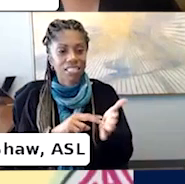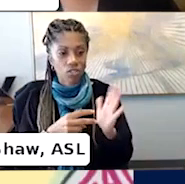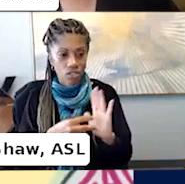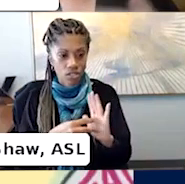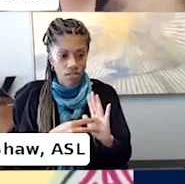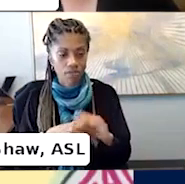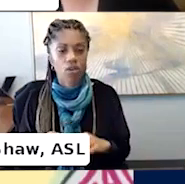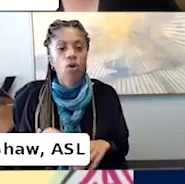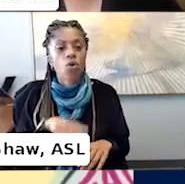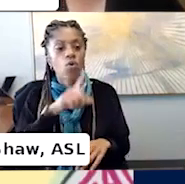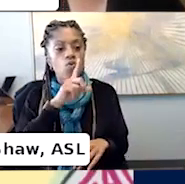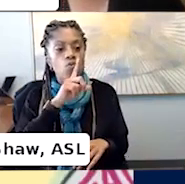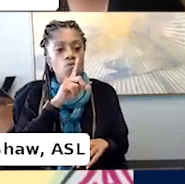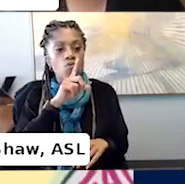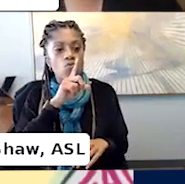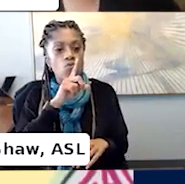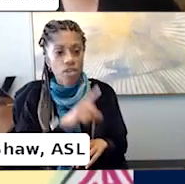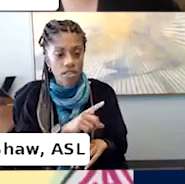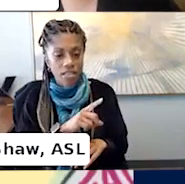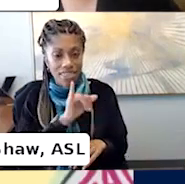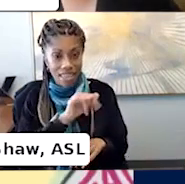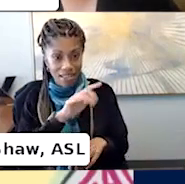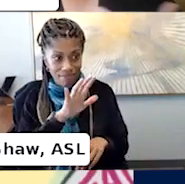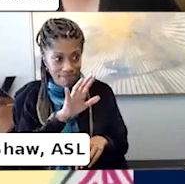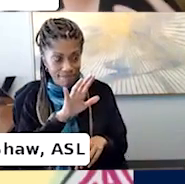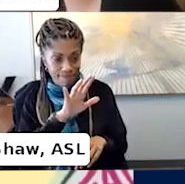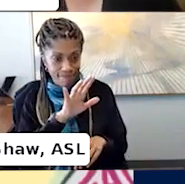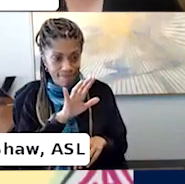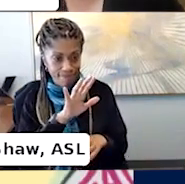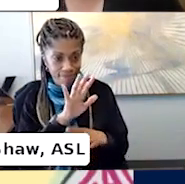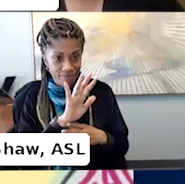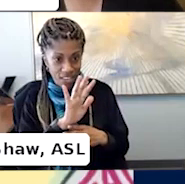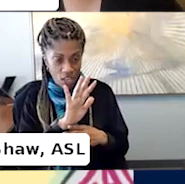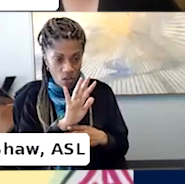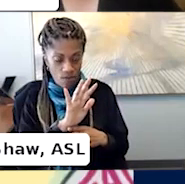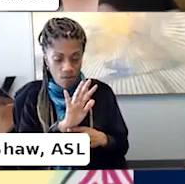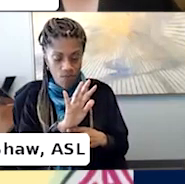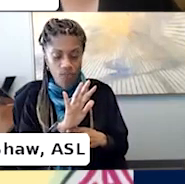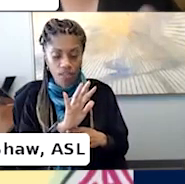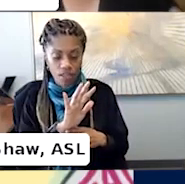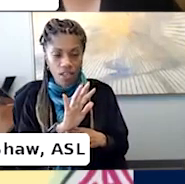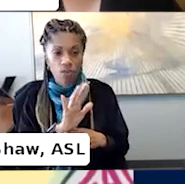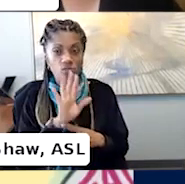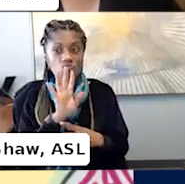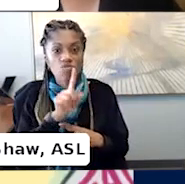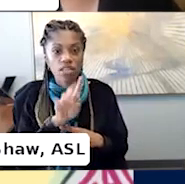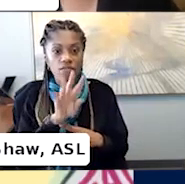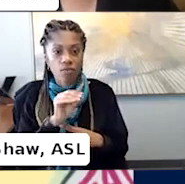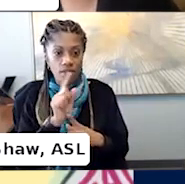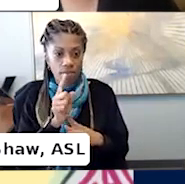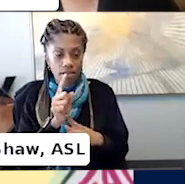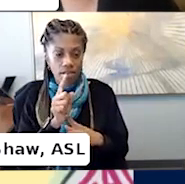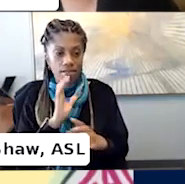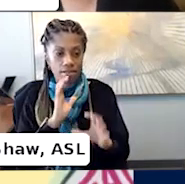had together. They chose that time to come. Josh brought his questions with him that he knew he wanted to ask his